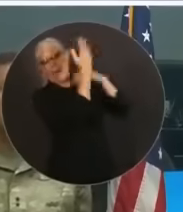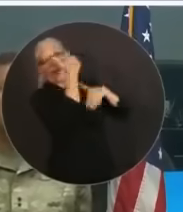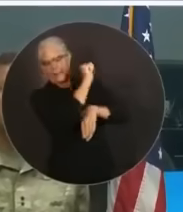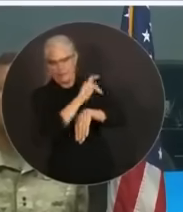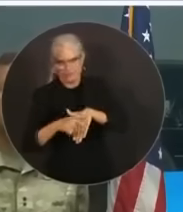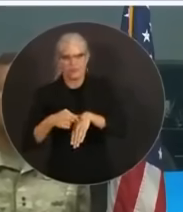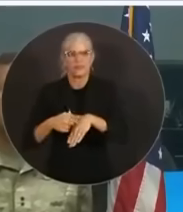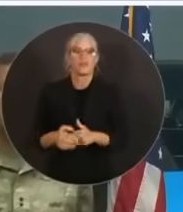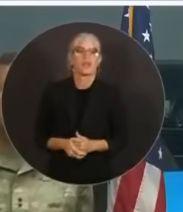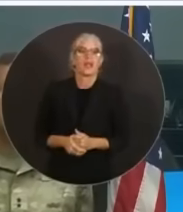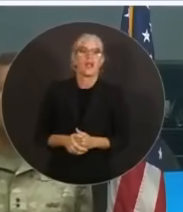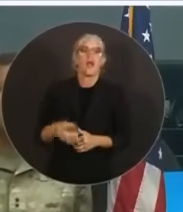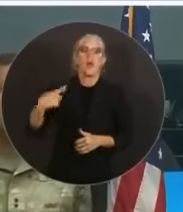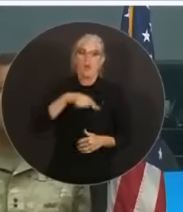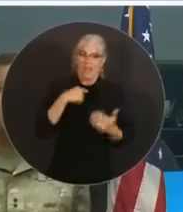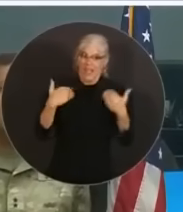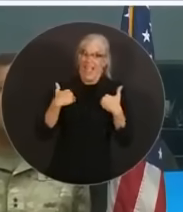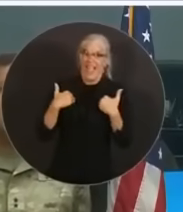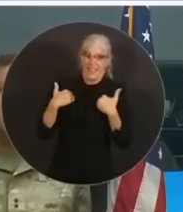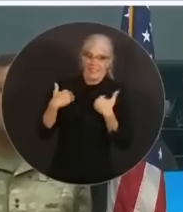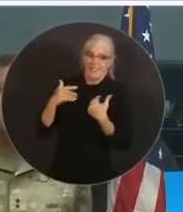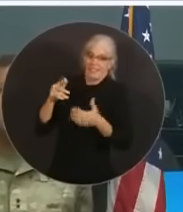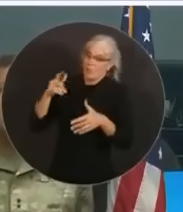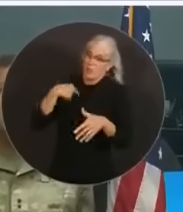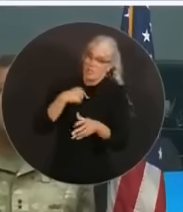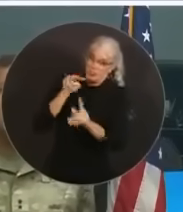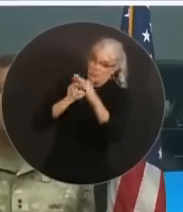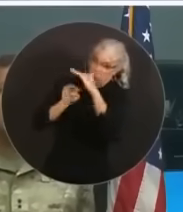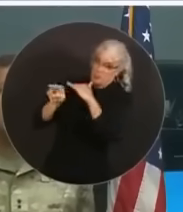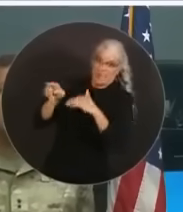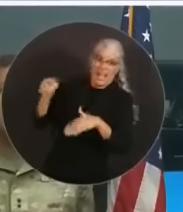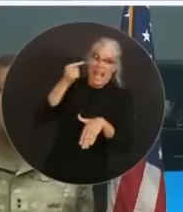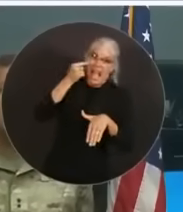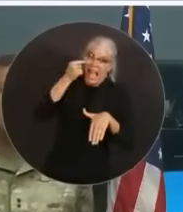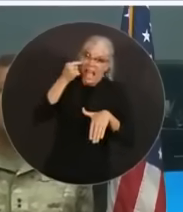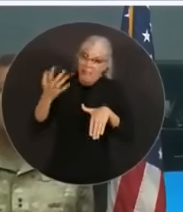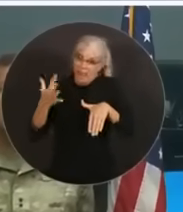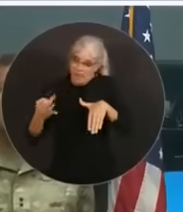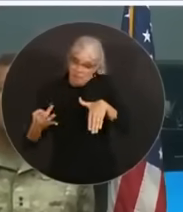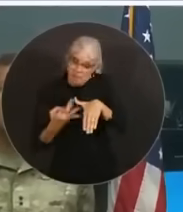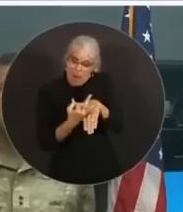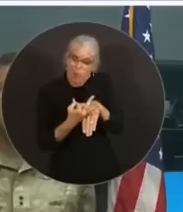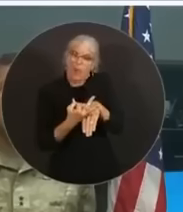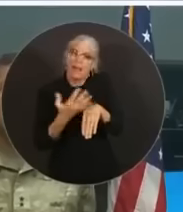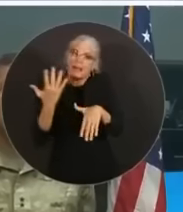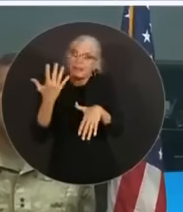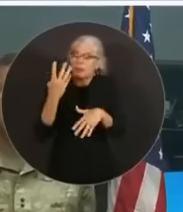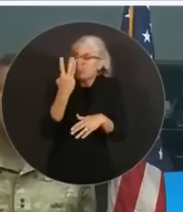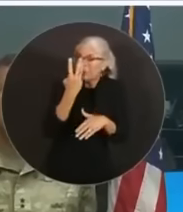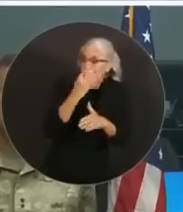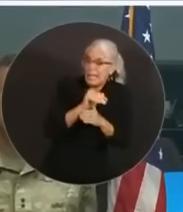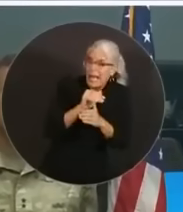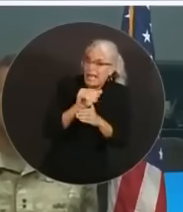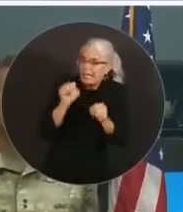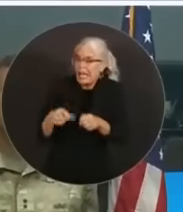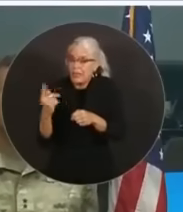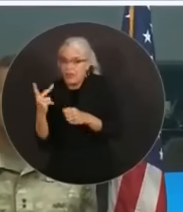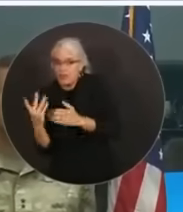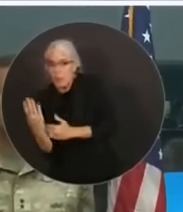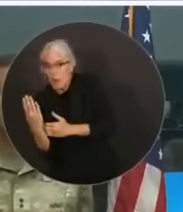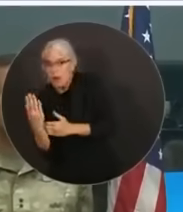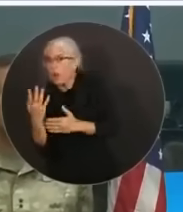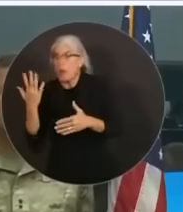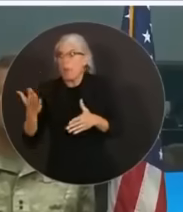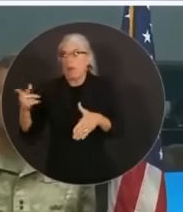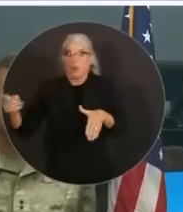landfall is going to happen probably sometime later Wednesday, maybe early Thursday, and it could potentially speed up, and so maybe it'll be a